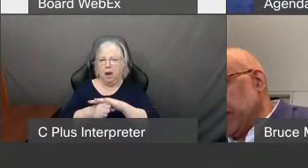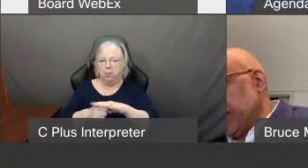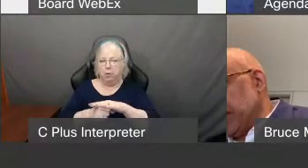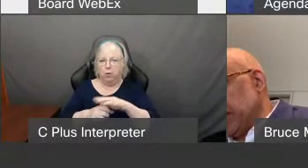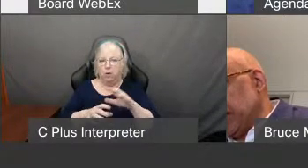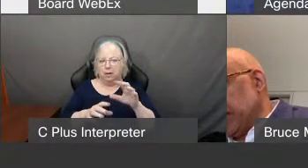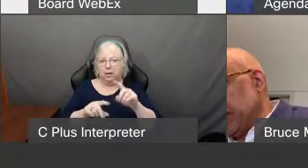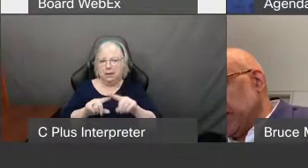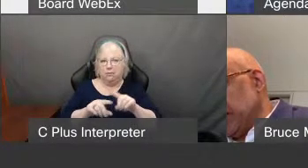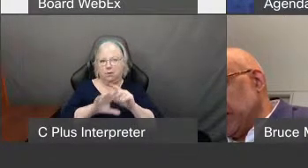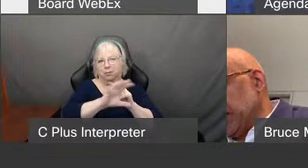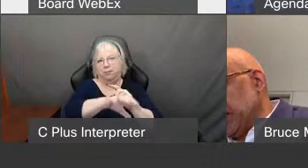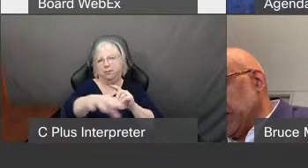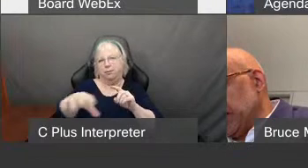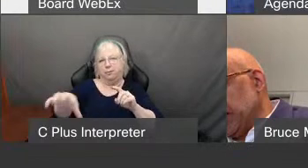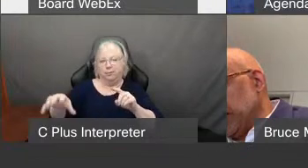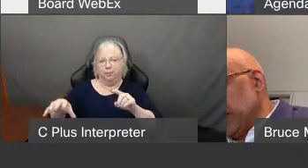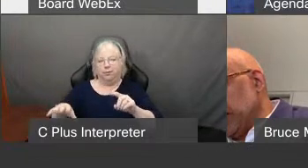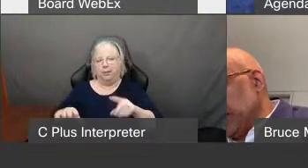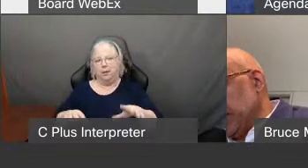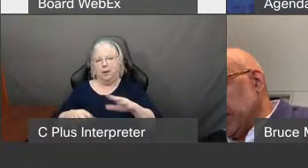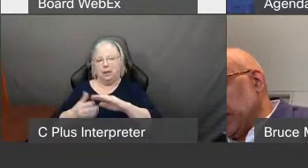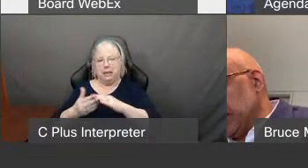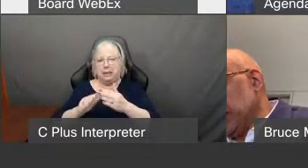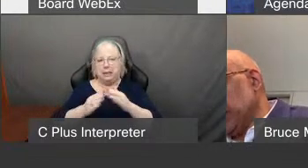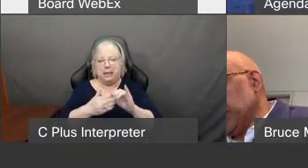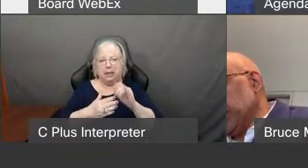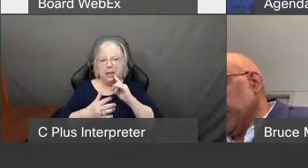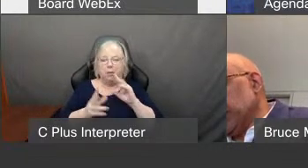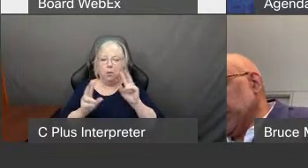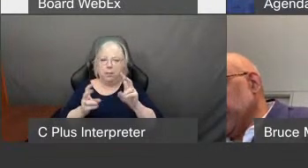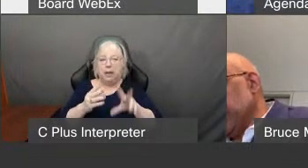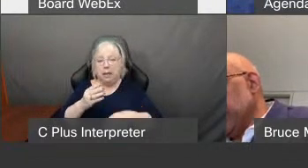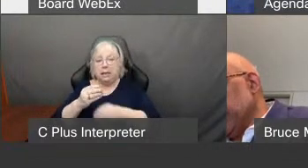different neighborhoods around the city that would be in addition to the Love Your Block